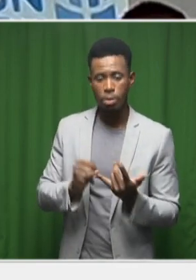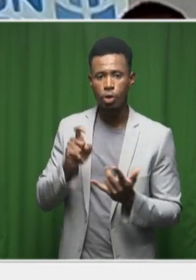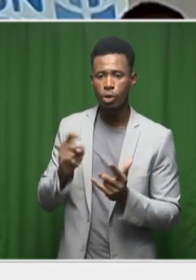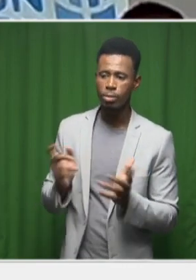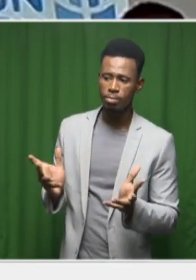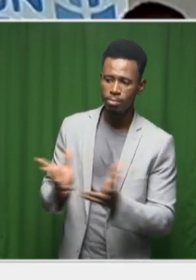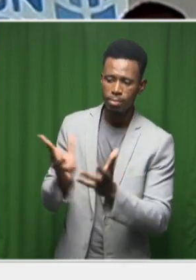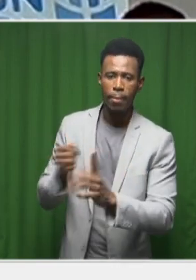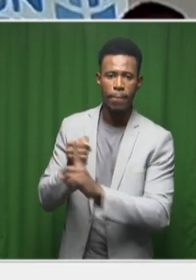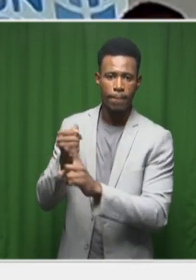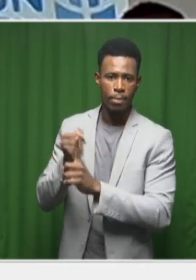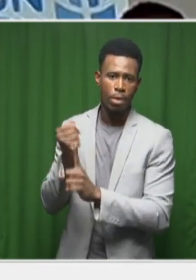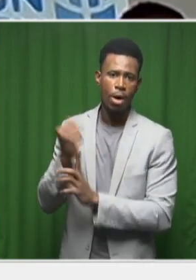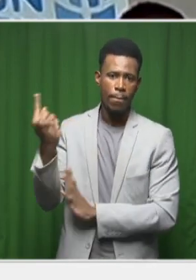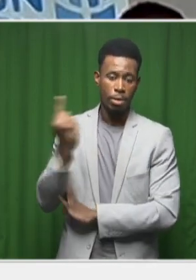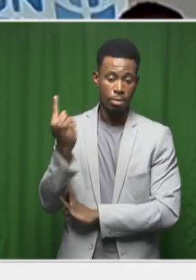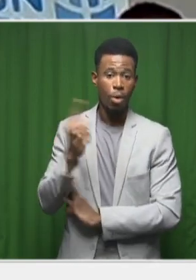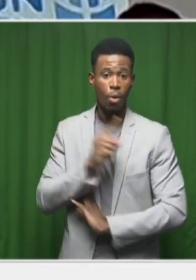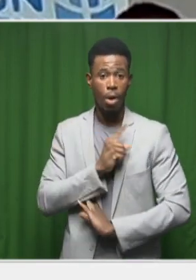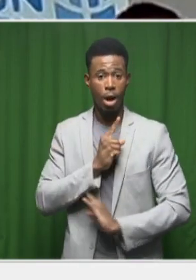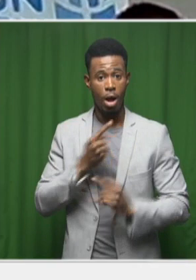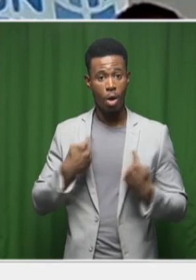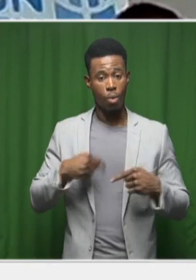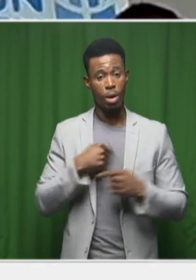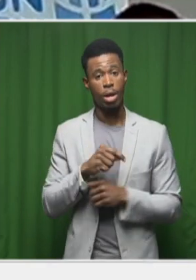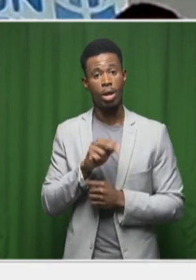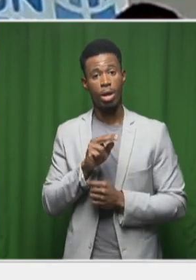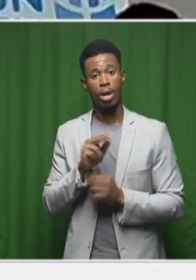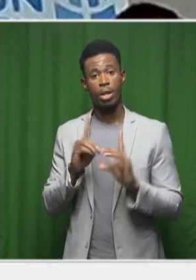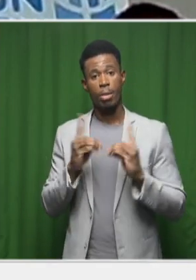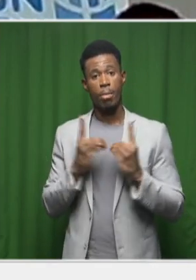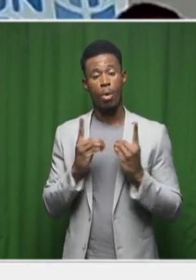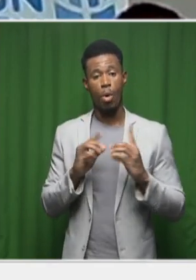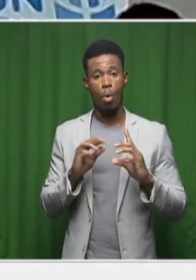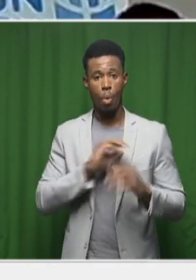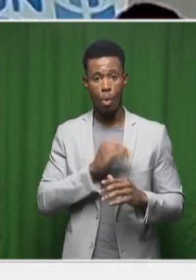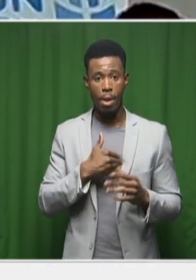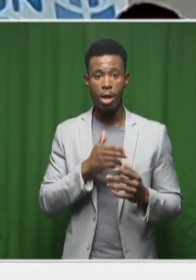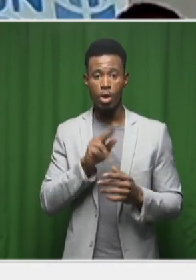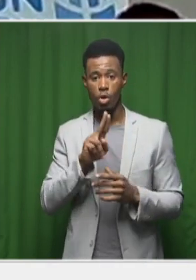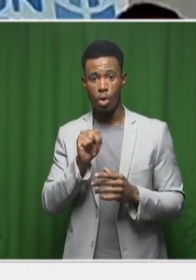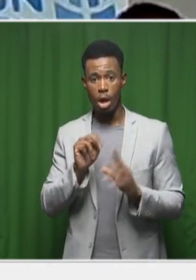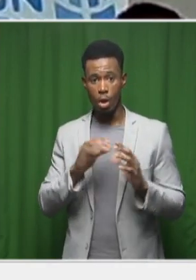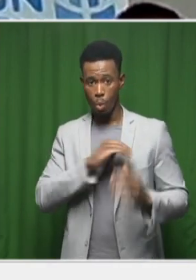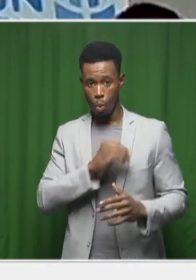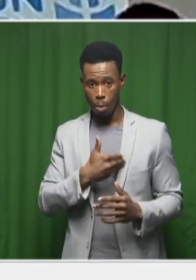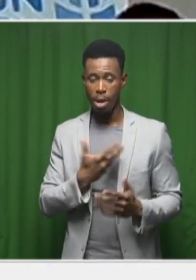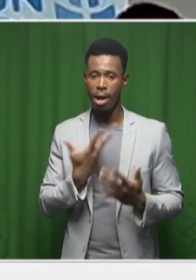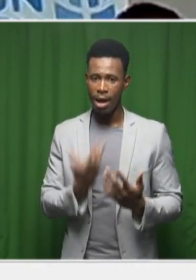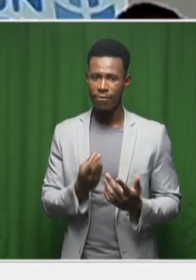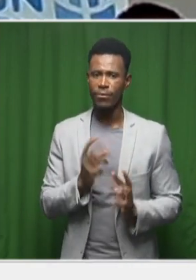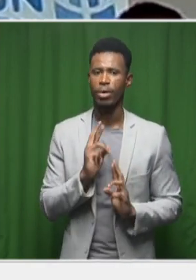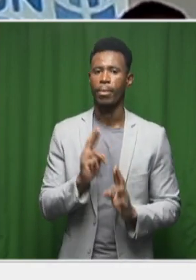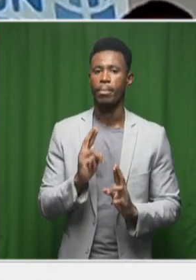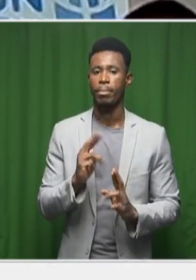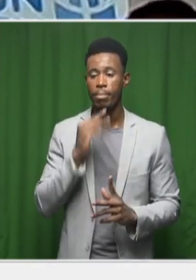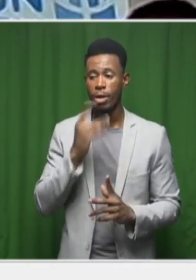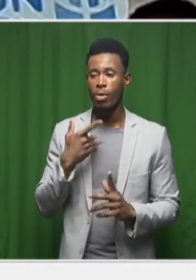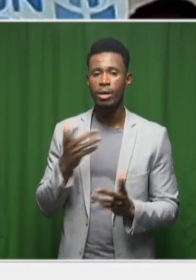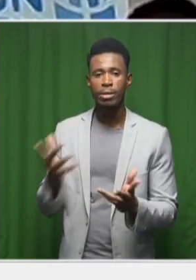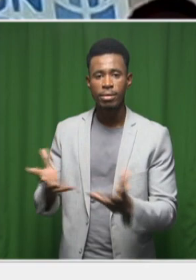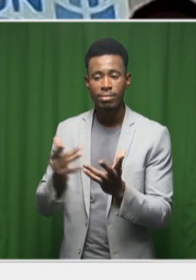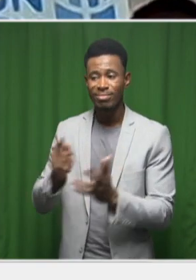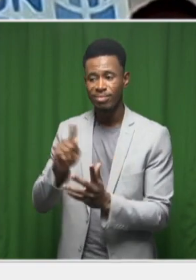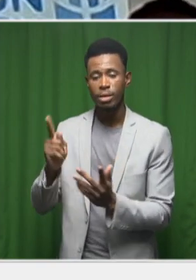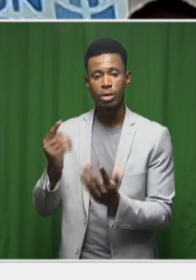have a home. So we are also encouraging and speaking to principals to be able to be open that they have